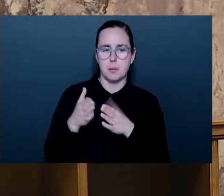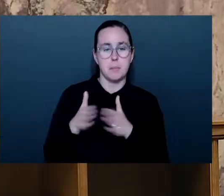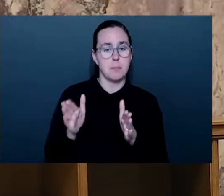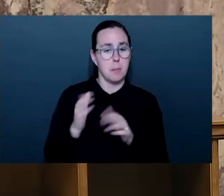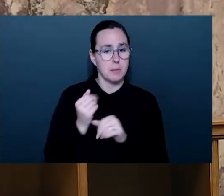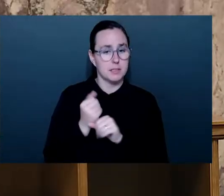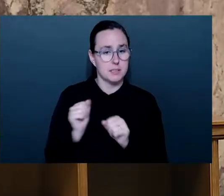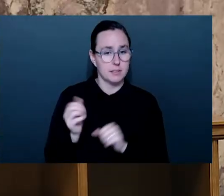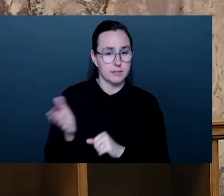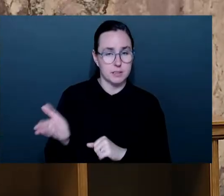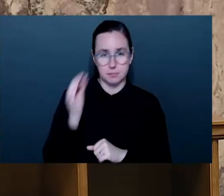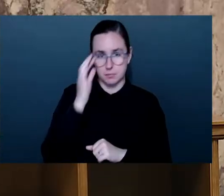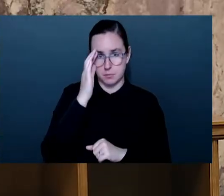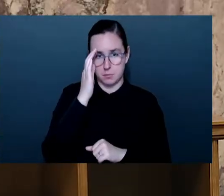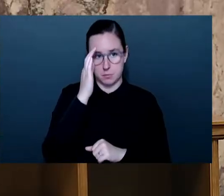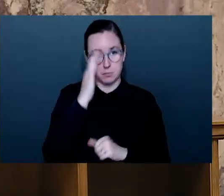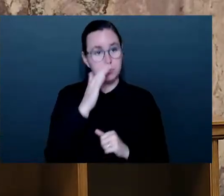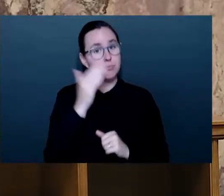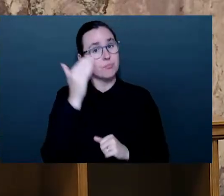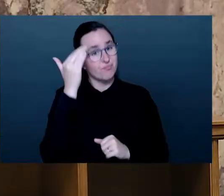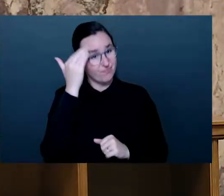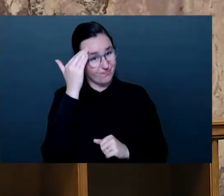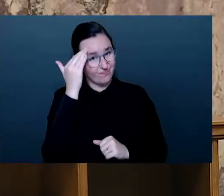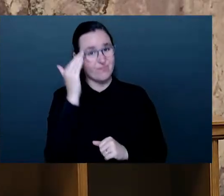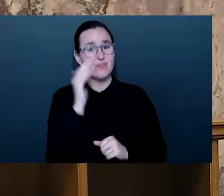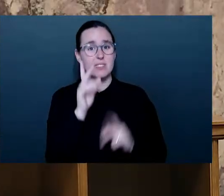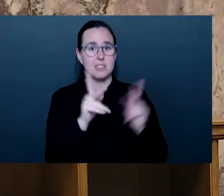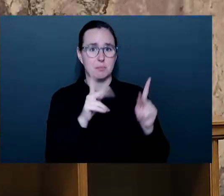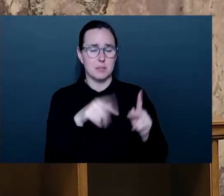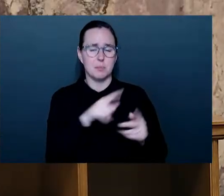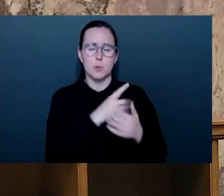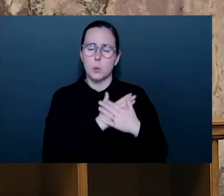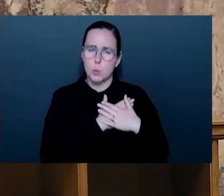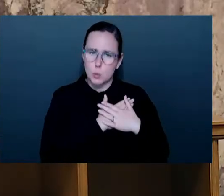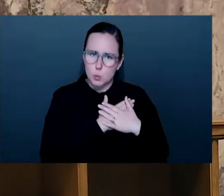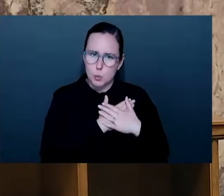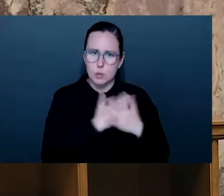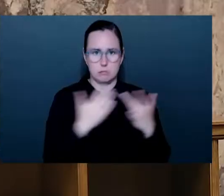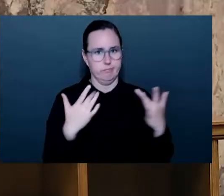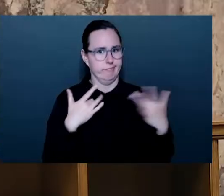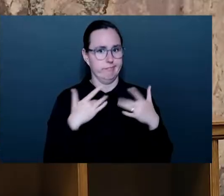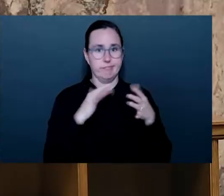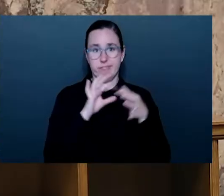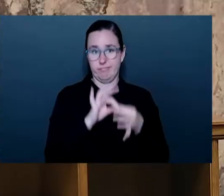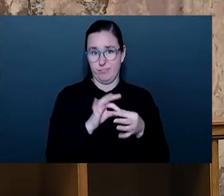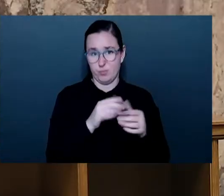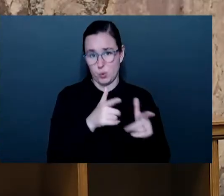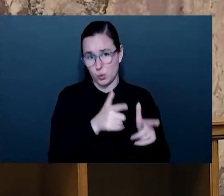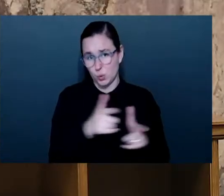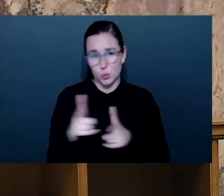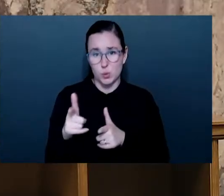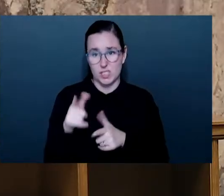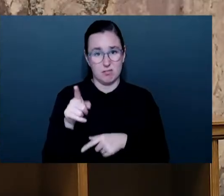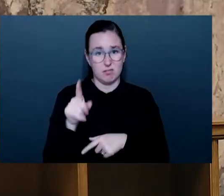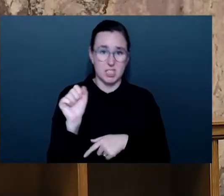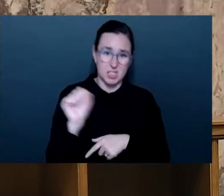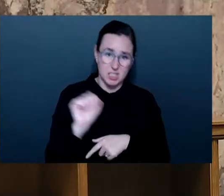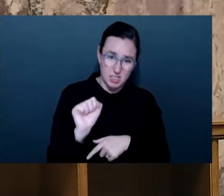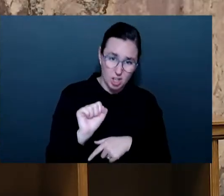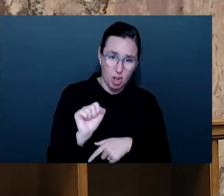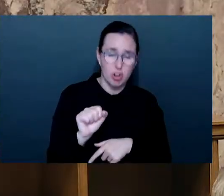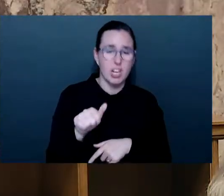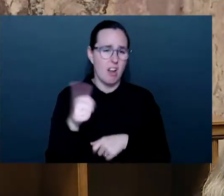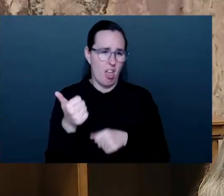shootings that we are seeing in Surrey and in other communities. I share these concerns. Nobody